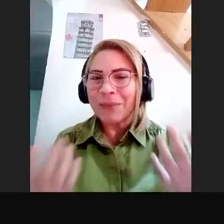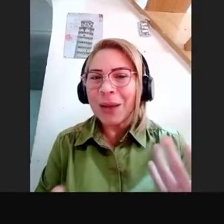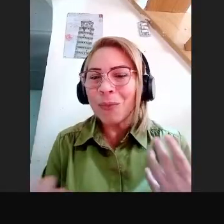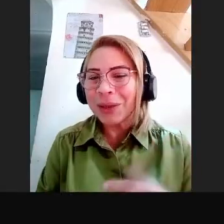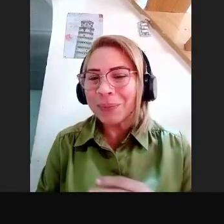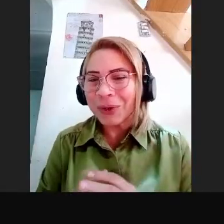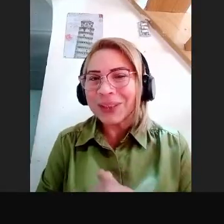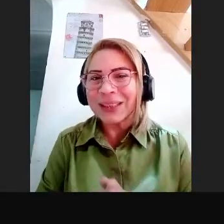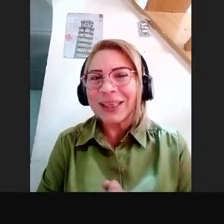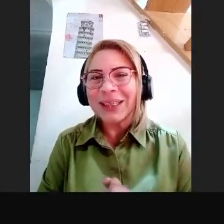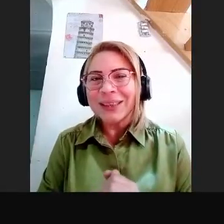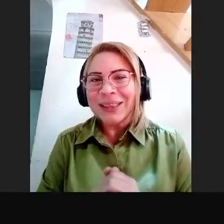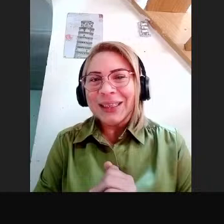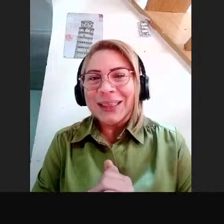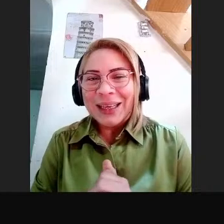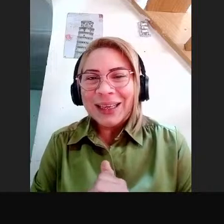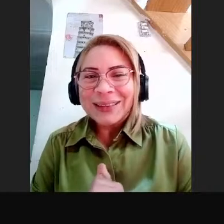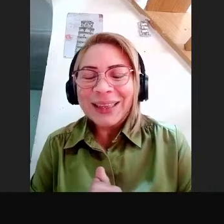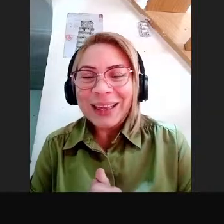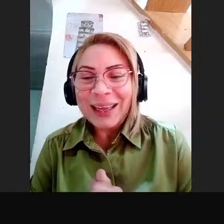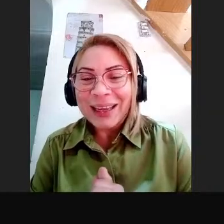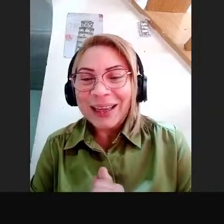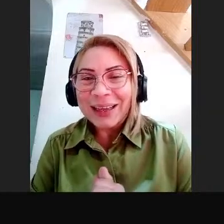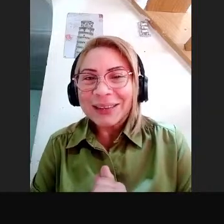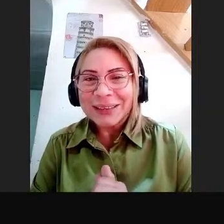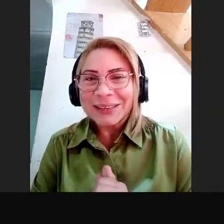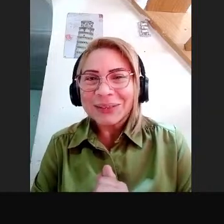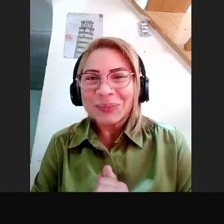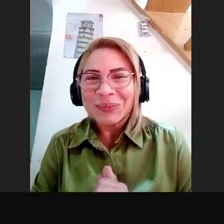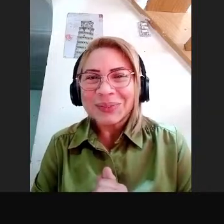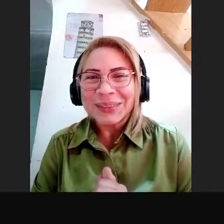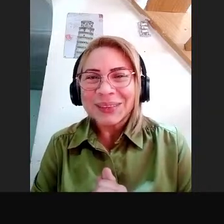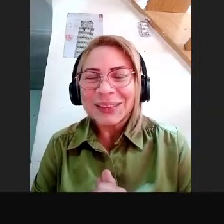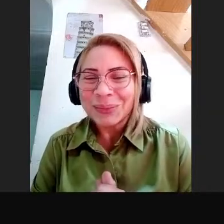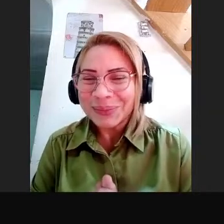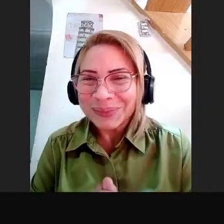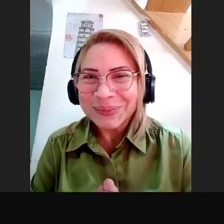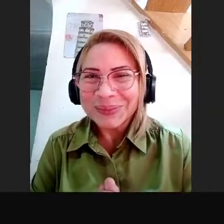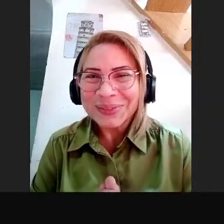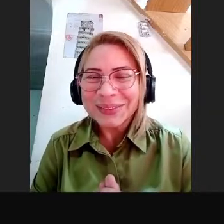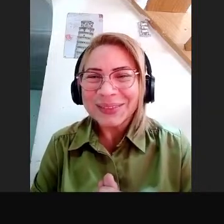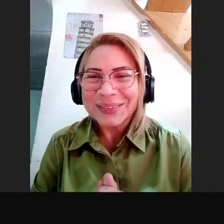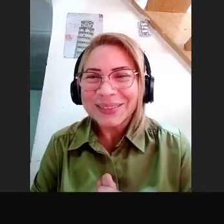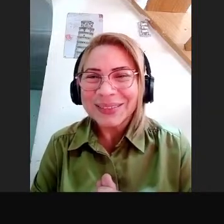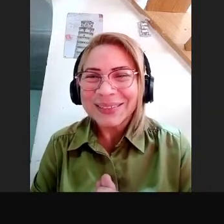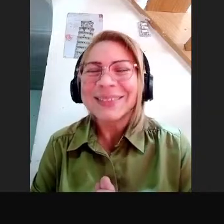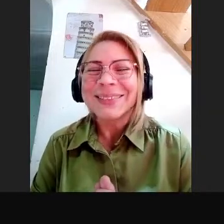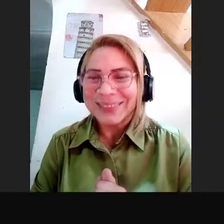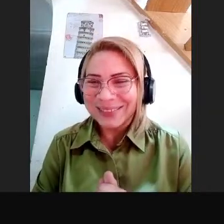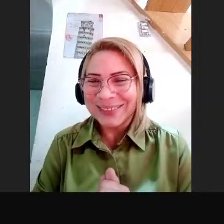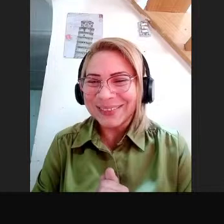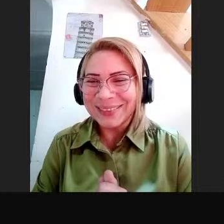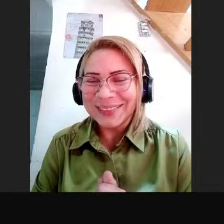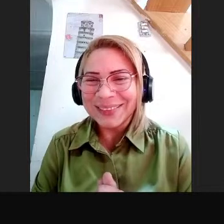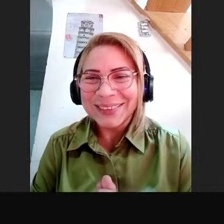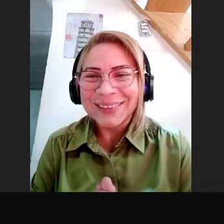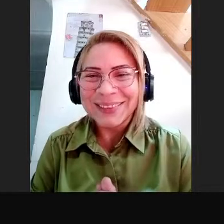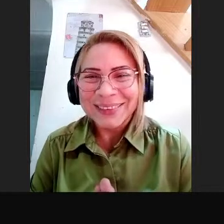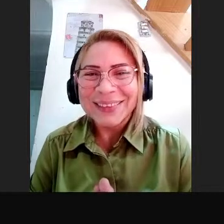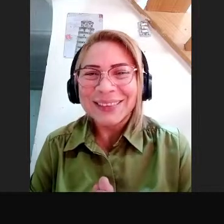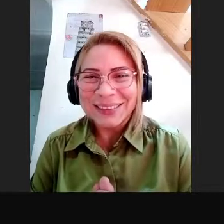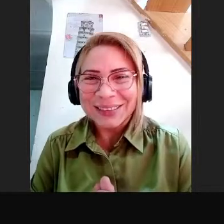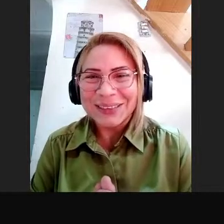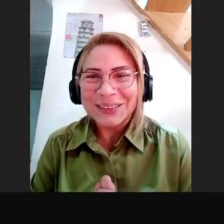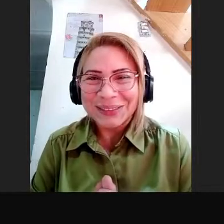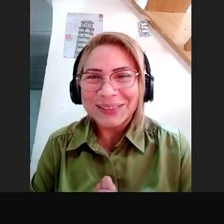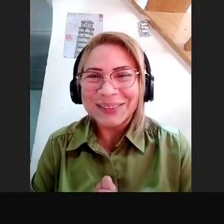you really get to understand what I'm trying to convey. Yeah, you're doing great. Do not worry about it. Everything